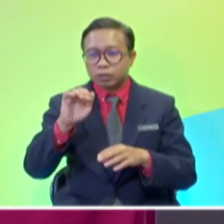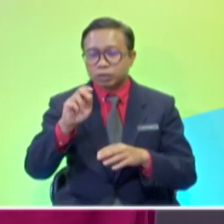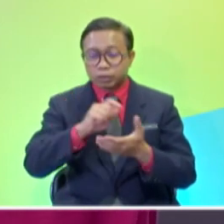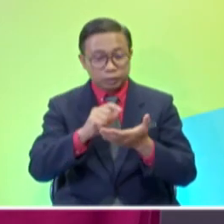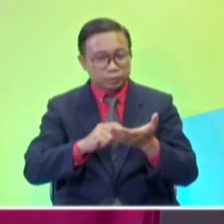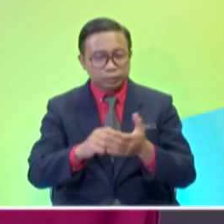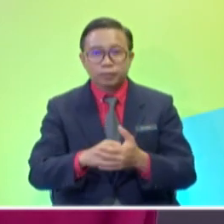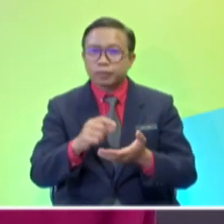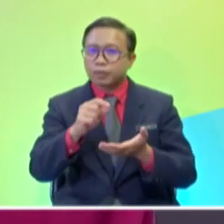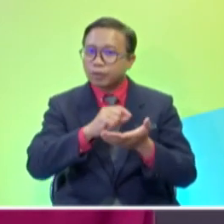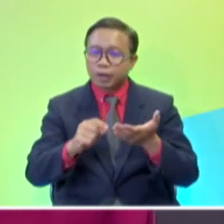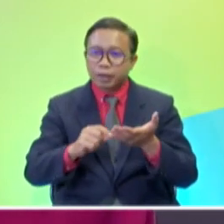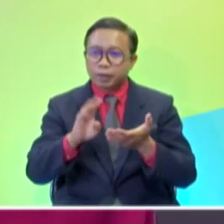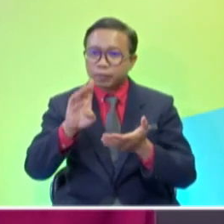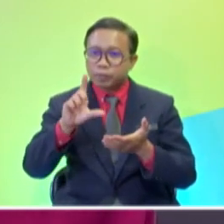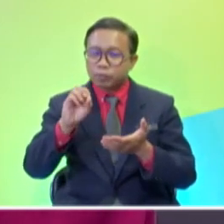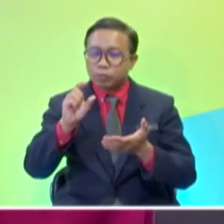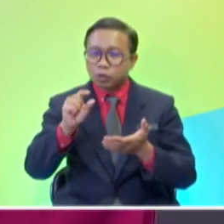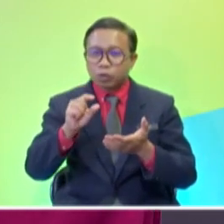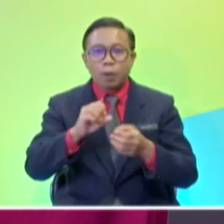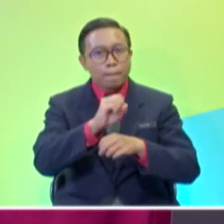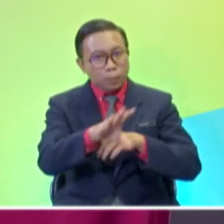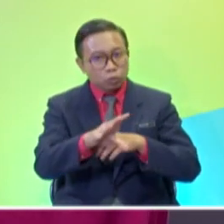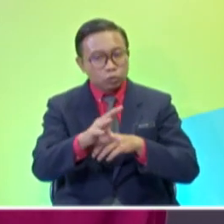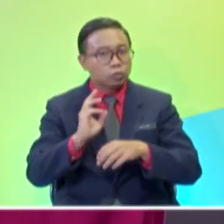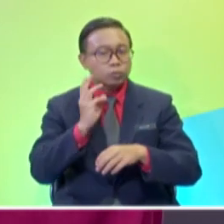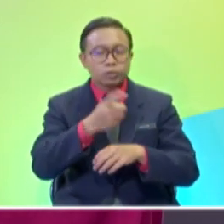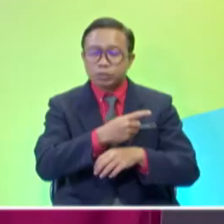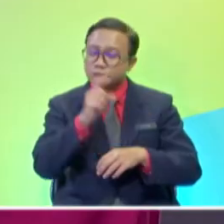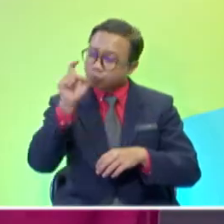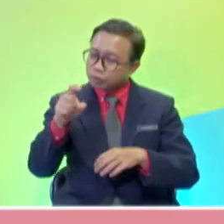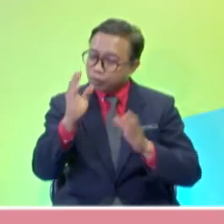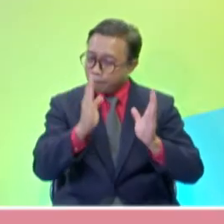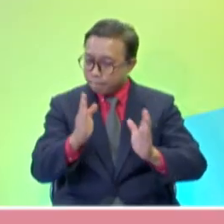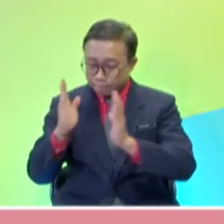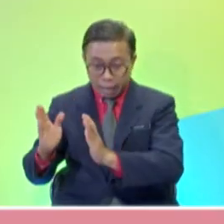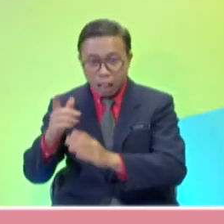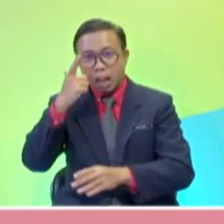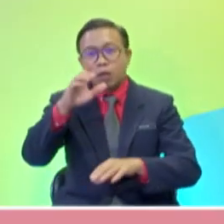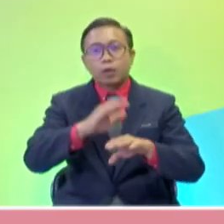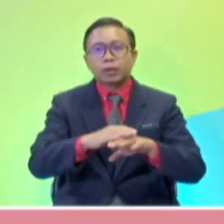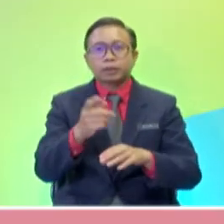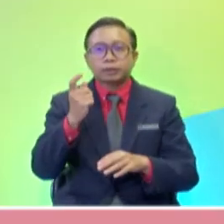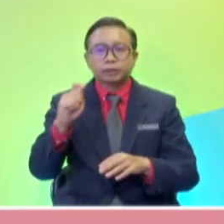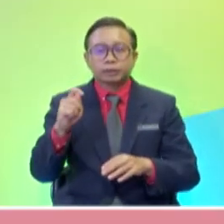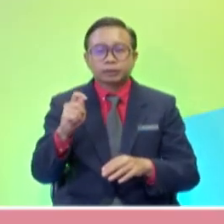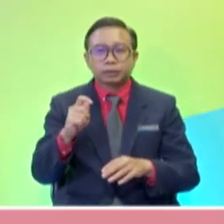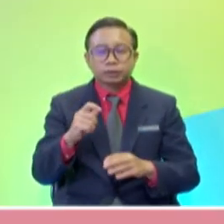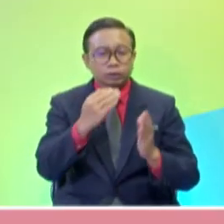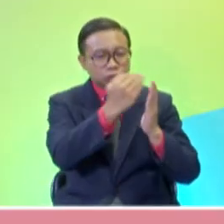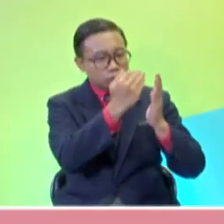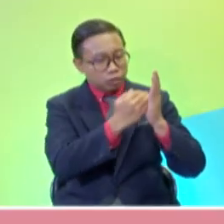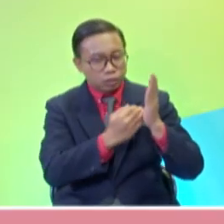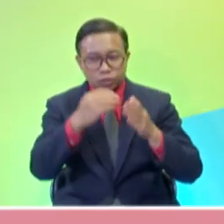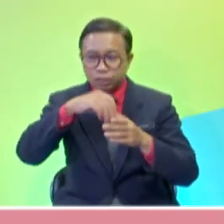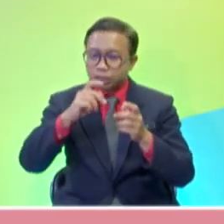going to write a blog post, and before writing, we must always plan. Okay? And if you look at the instructions in your